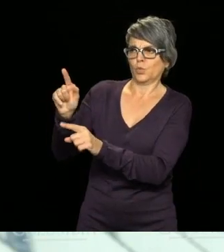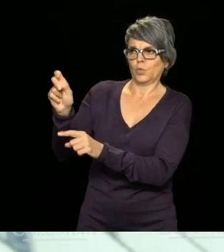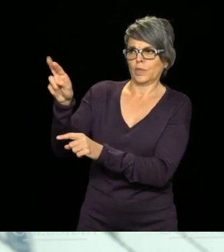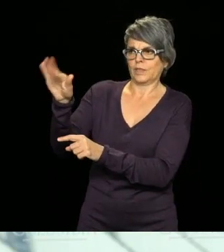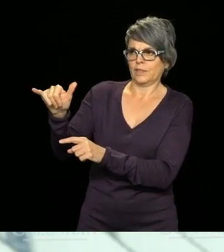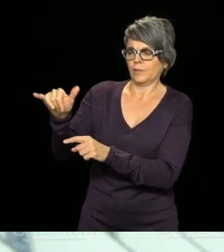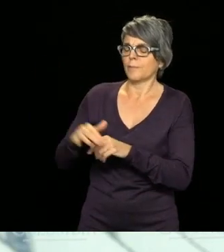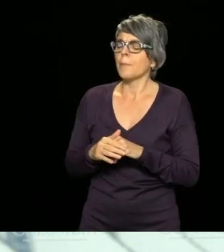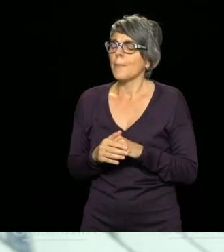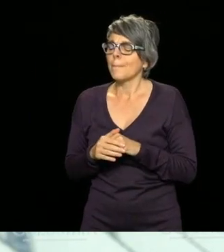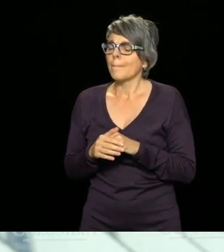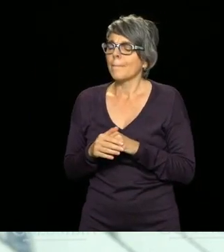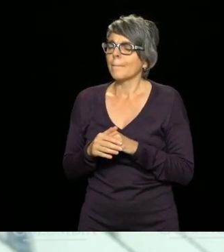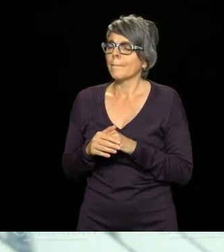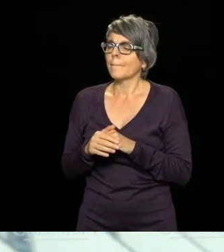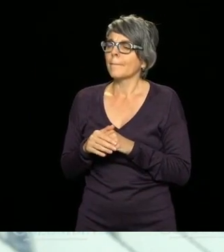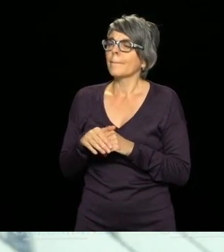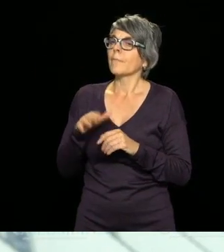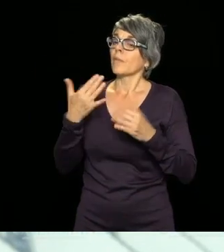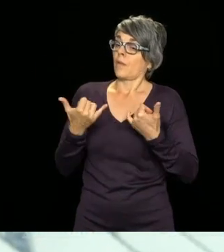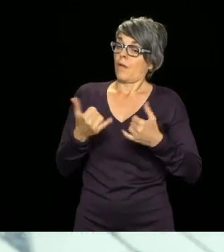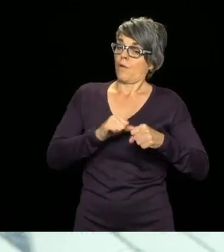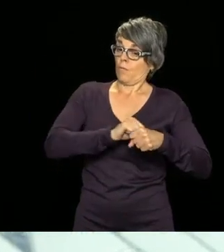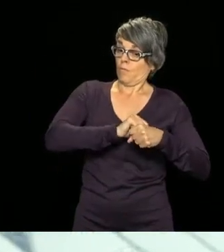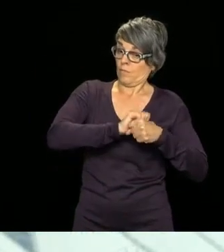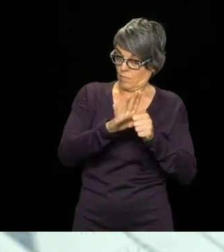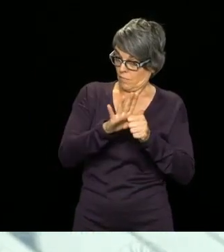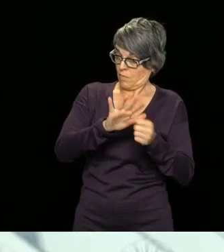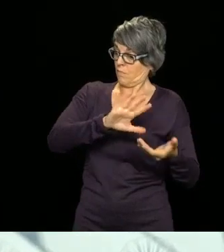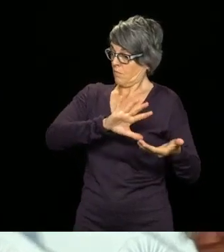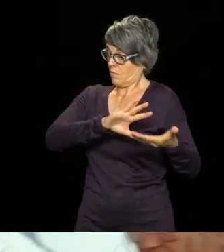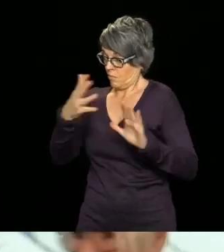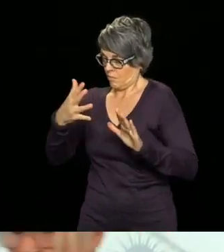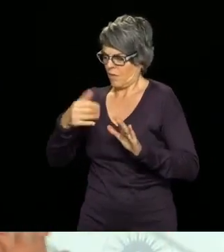affected the ability to deliver services?